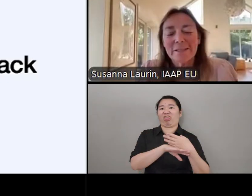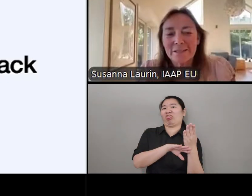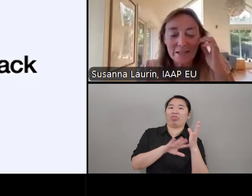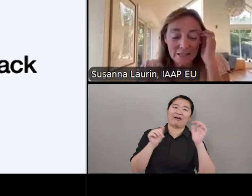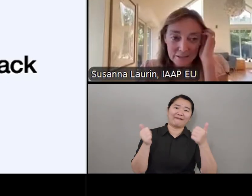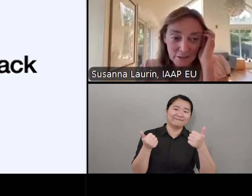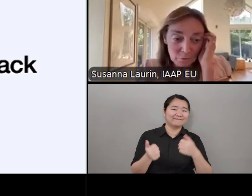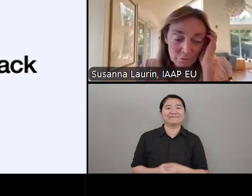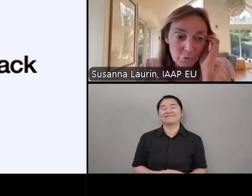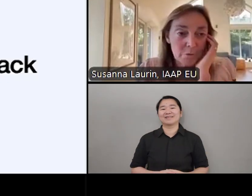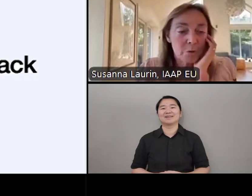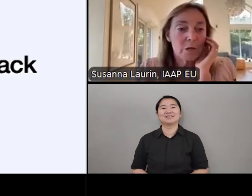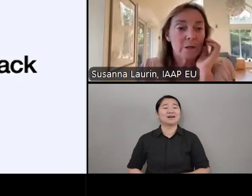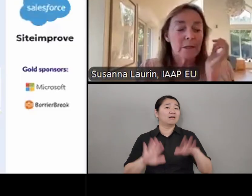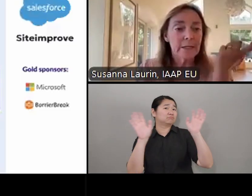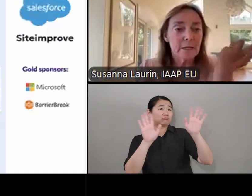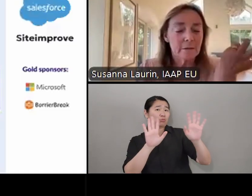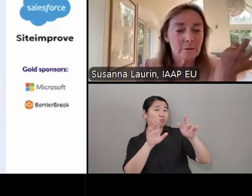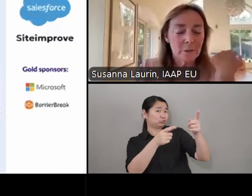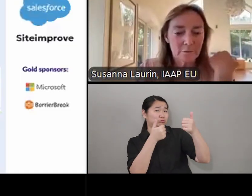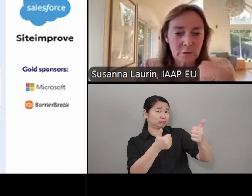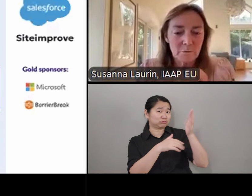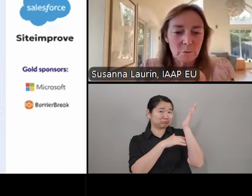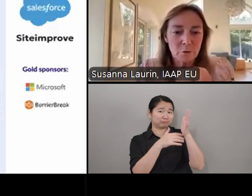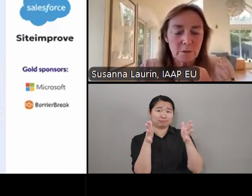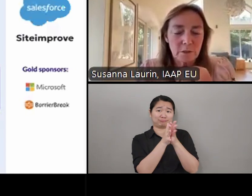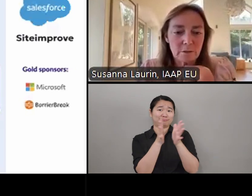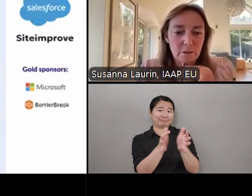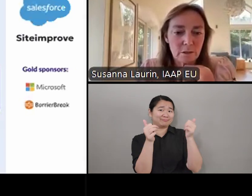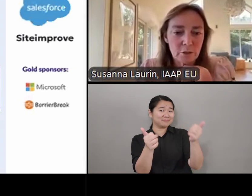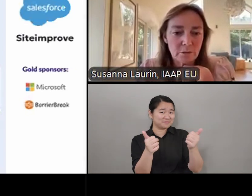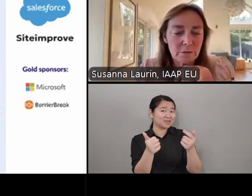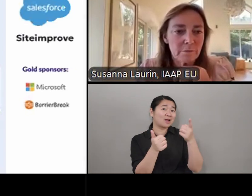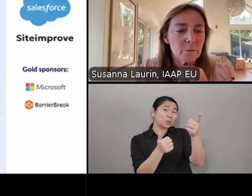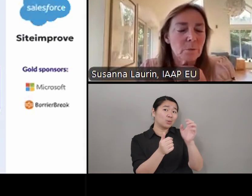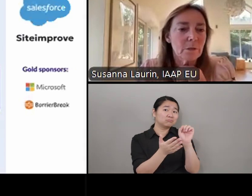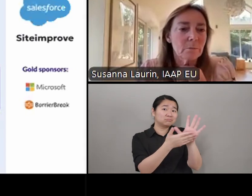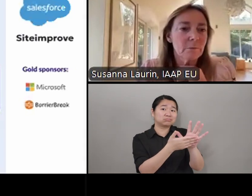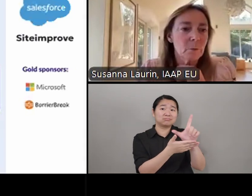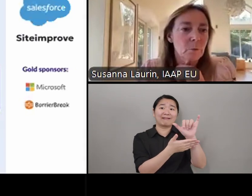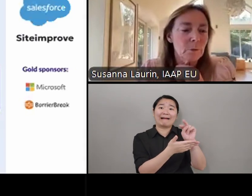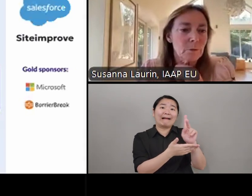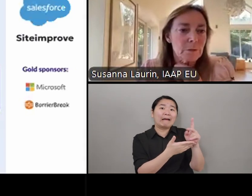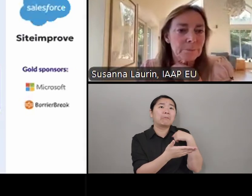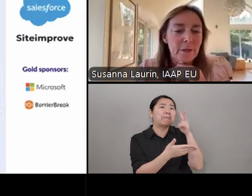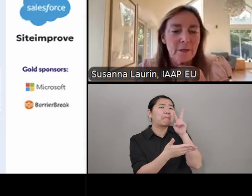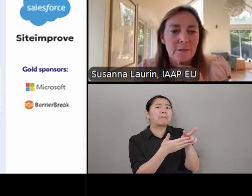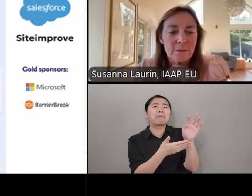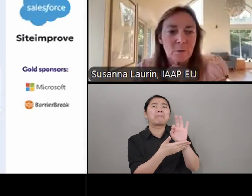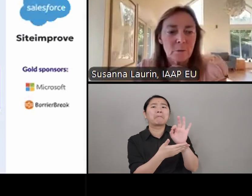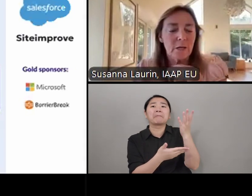Hidde. And thank you for also sharing the link. I don't have it, so if you could share it in the chat yourself, that would be